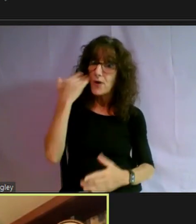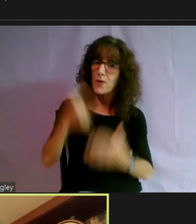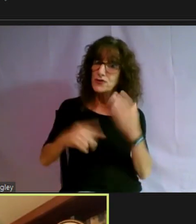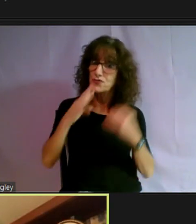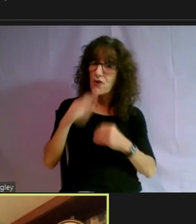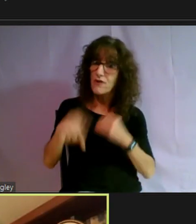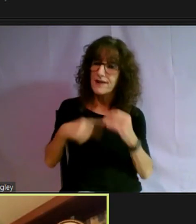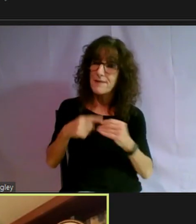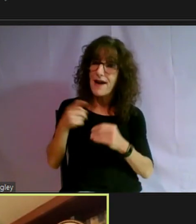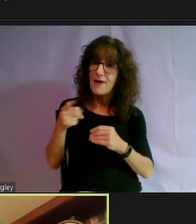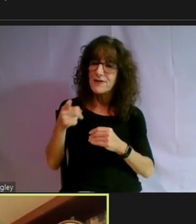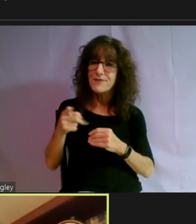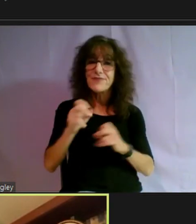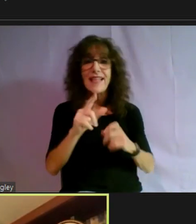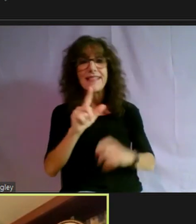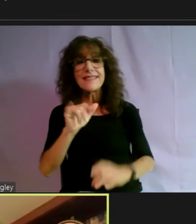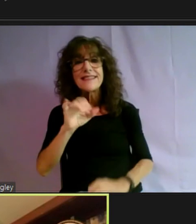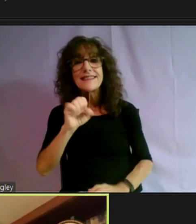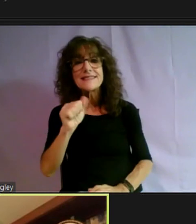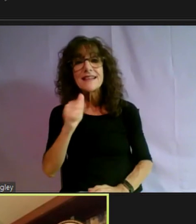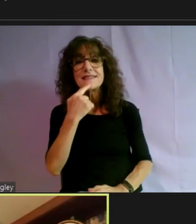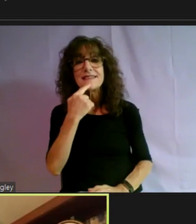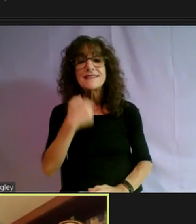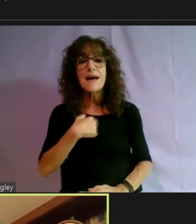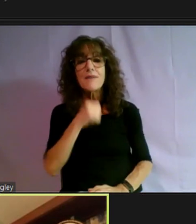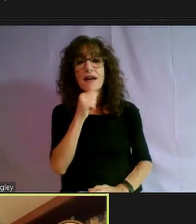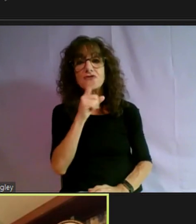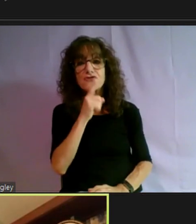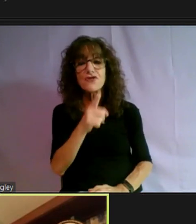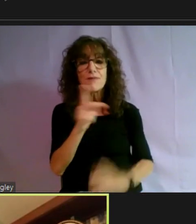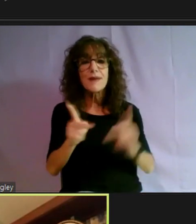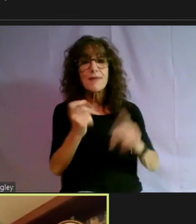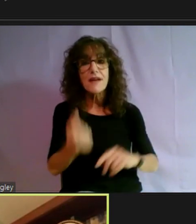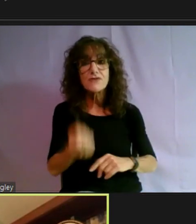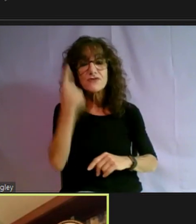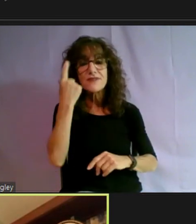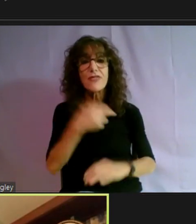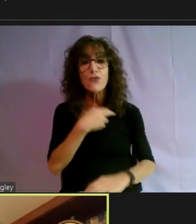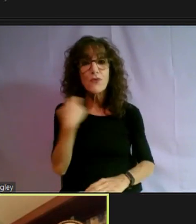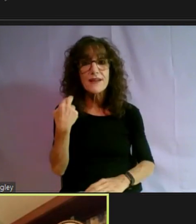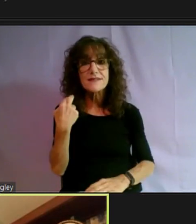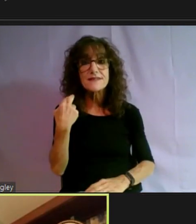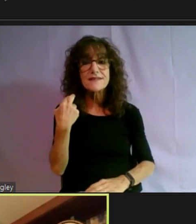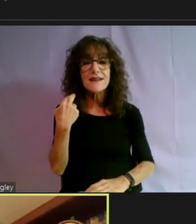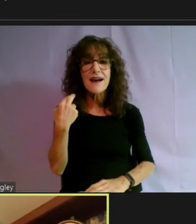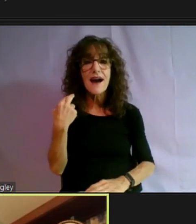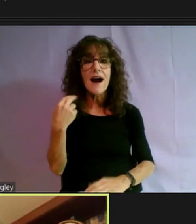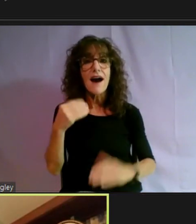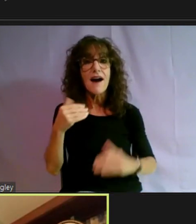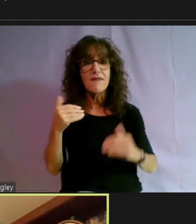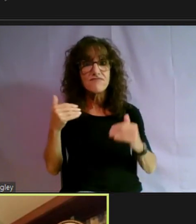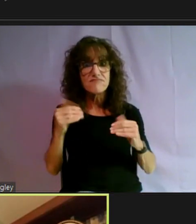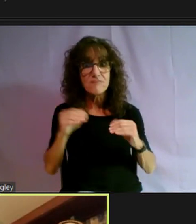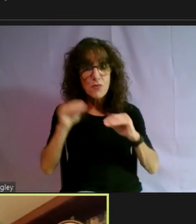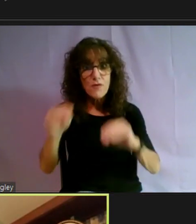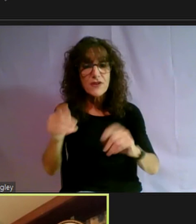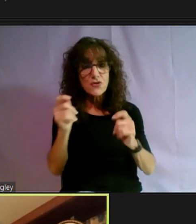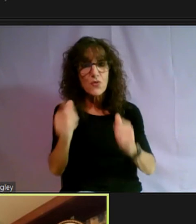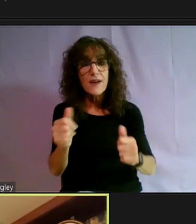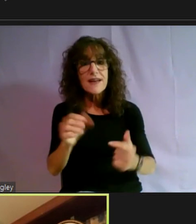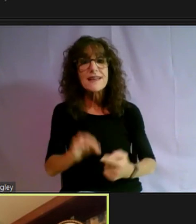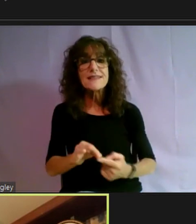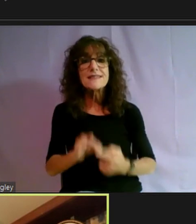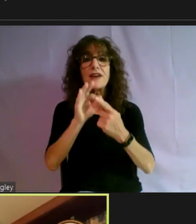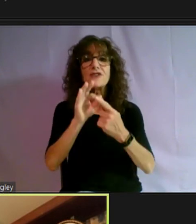Okay. Lisa says, I'm not sure people understand the risk of moving too quickly. This is on schools, especially when it comes to